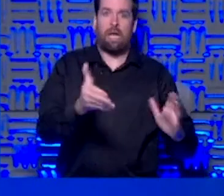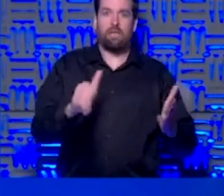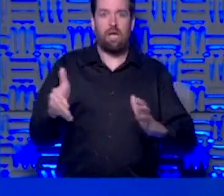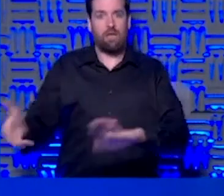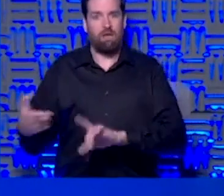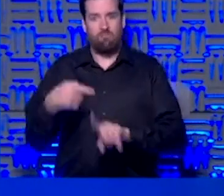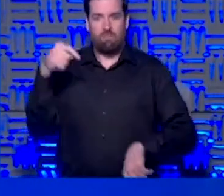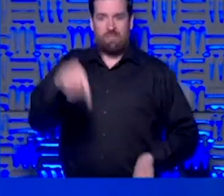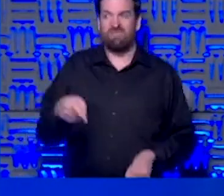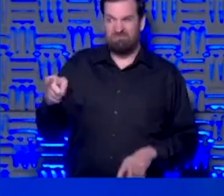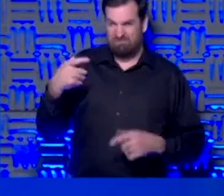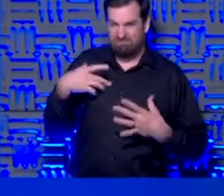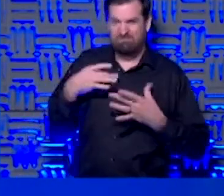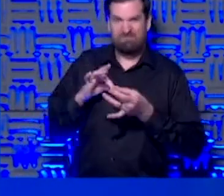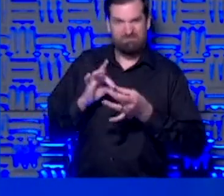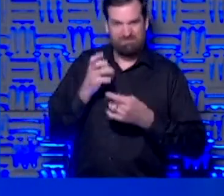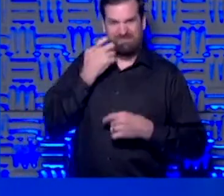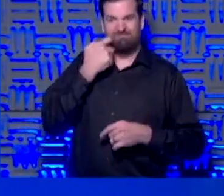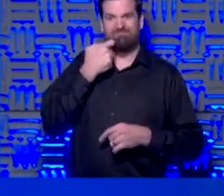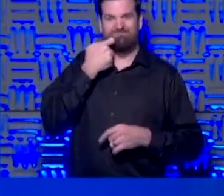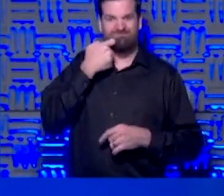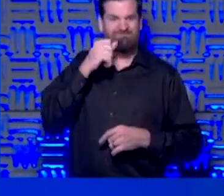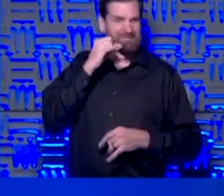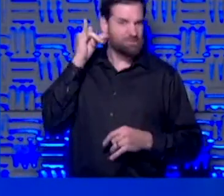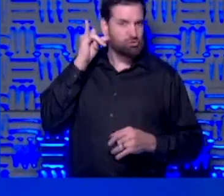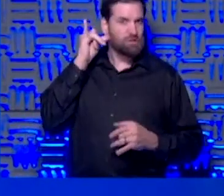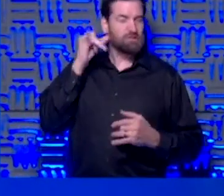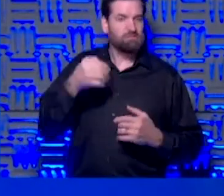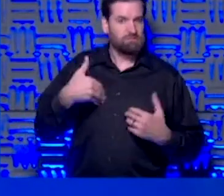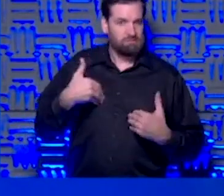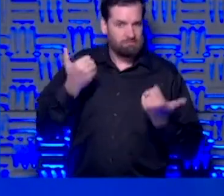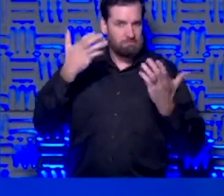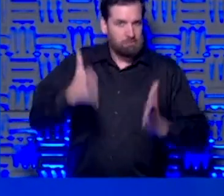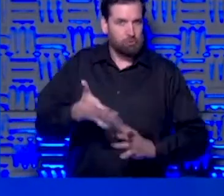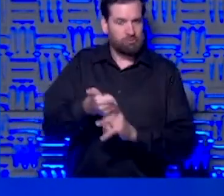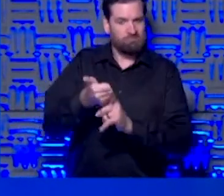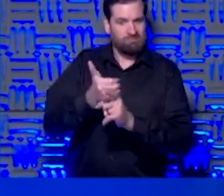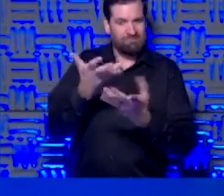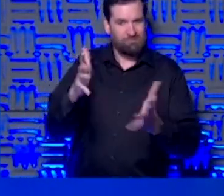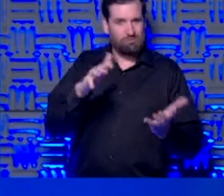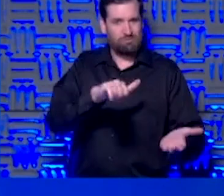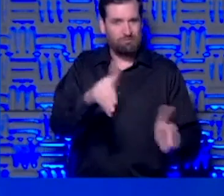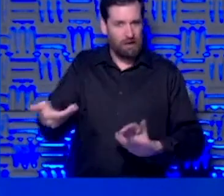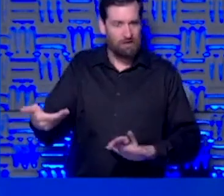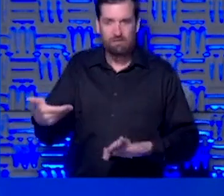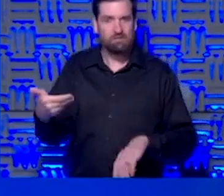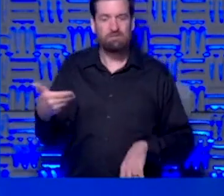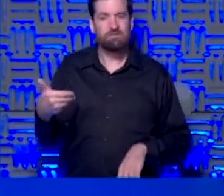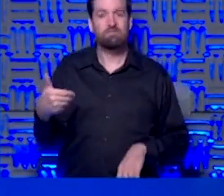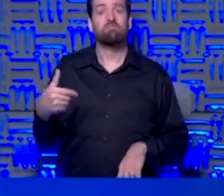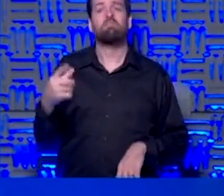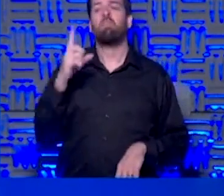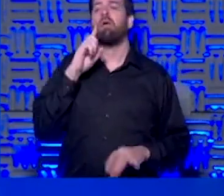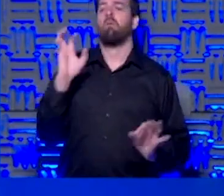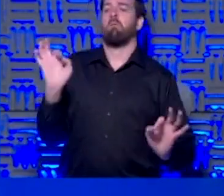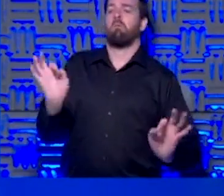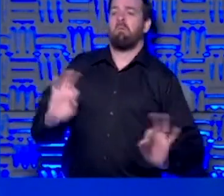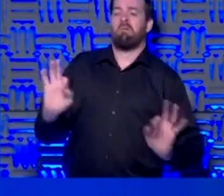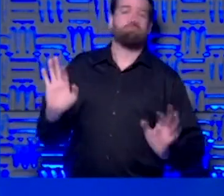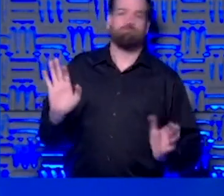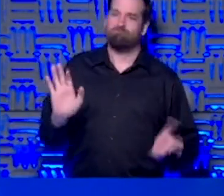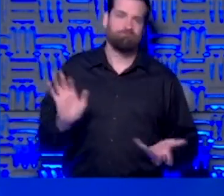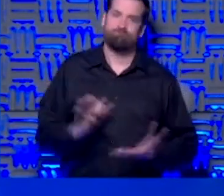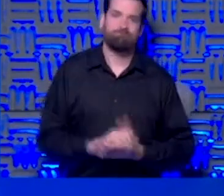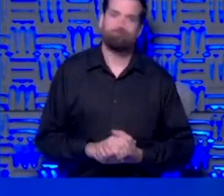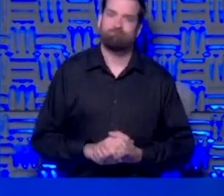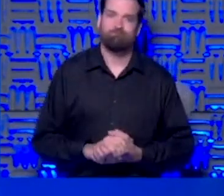As you mentioned, the young person who passed away yesterday. Then what we know is that that's not something that should be trivialized, and I think